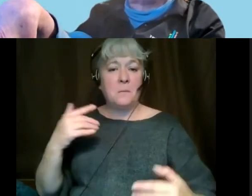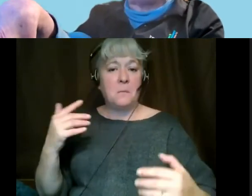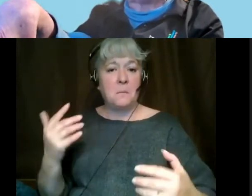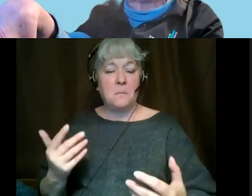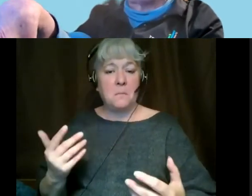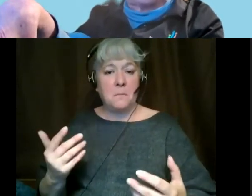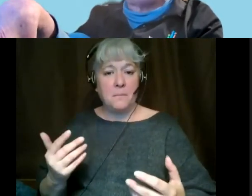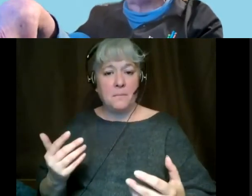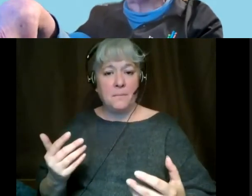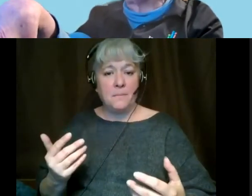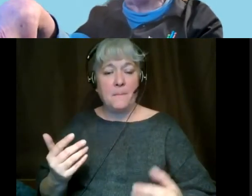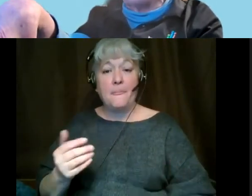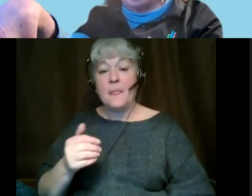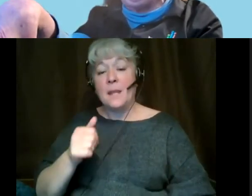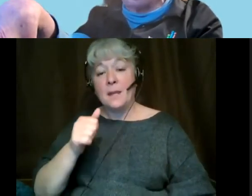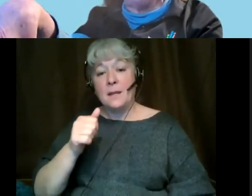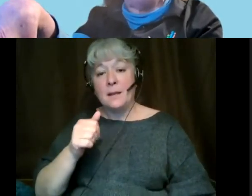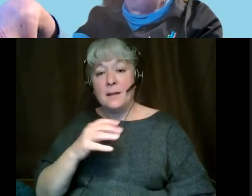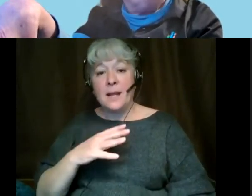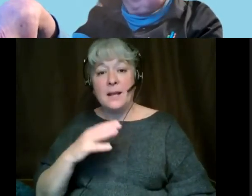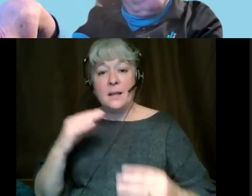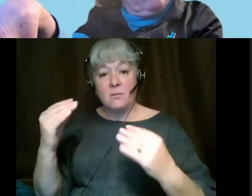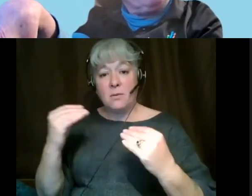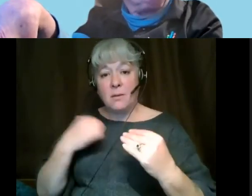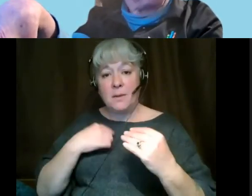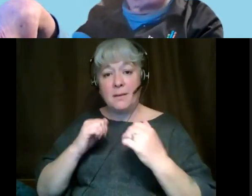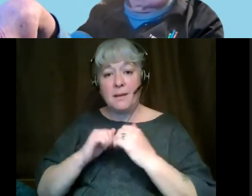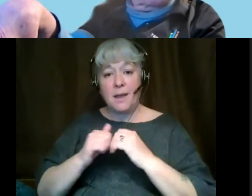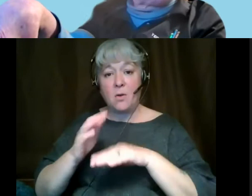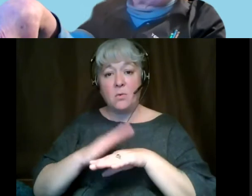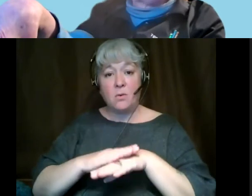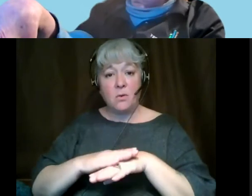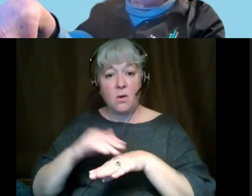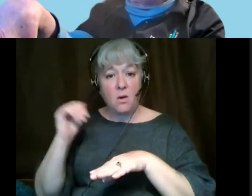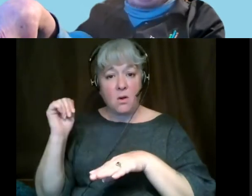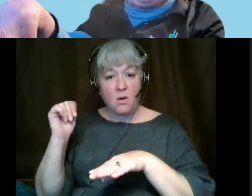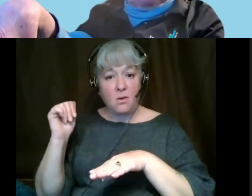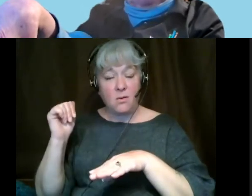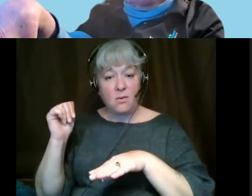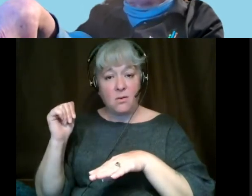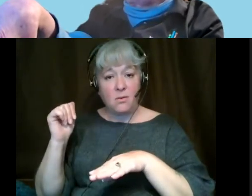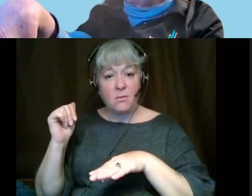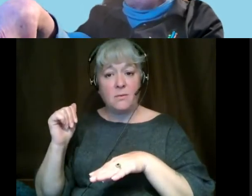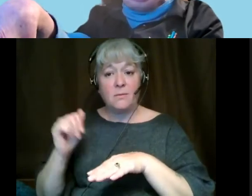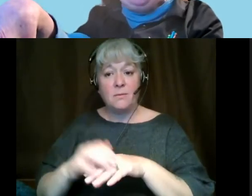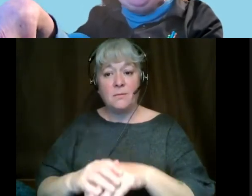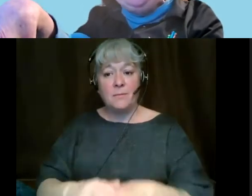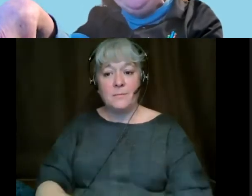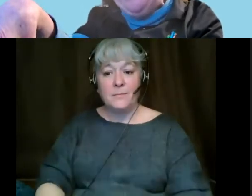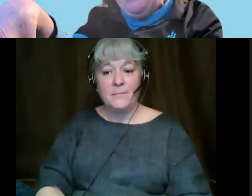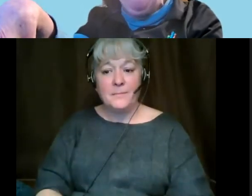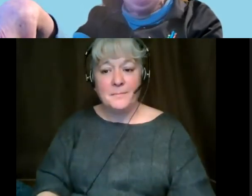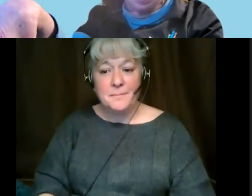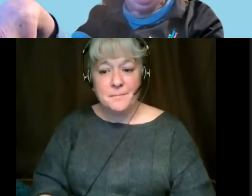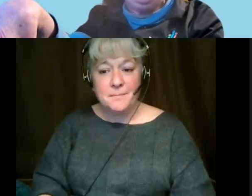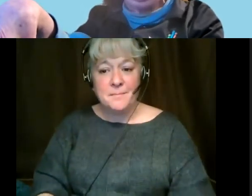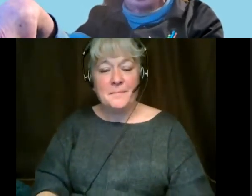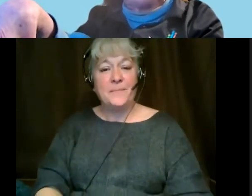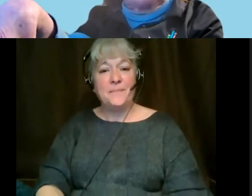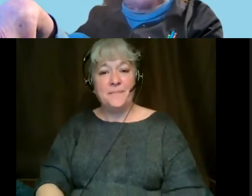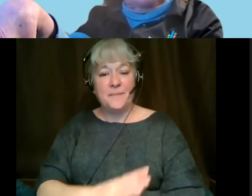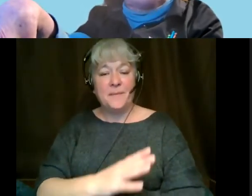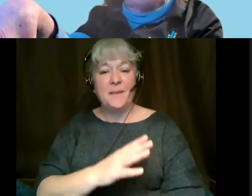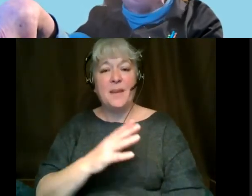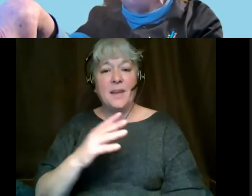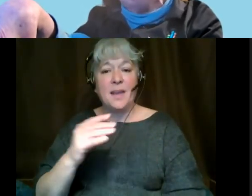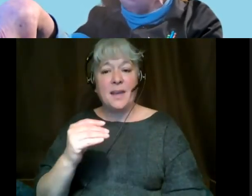they taught me how to crawl, and my dad made a sling and he